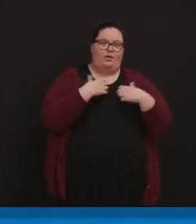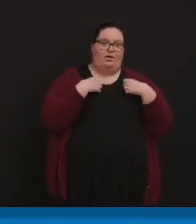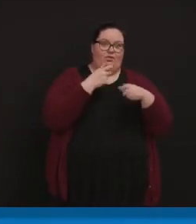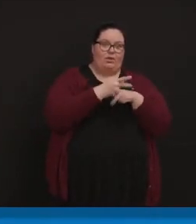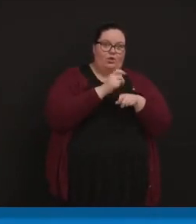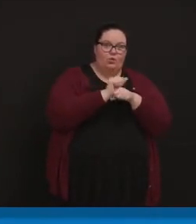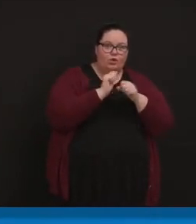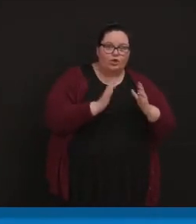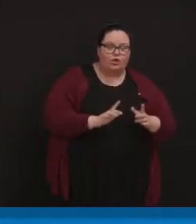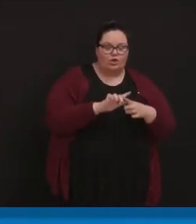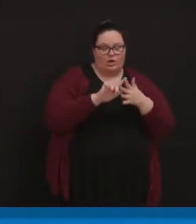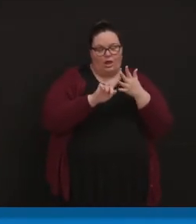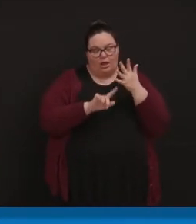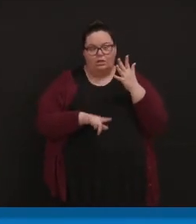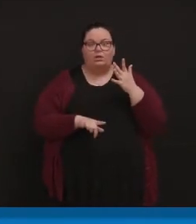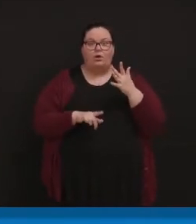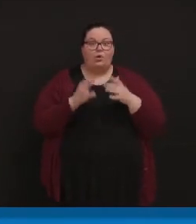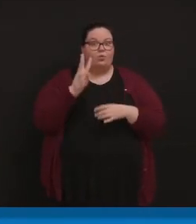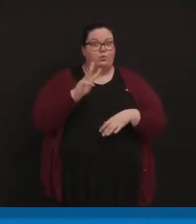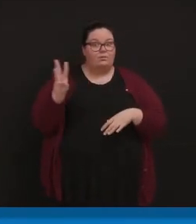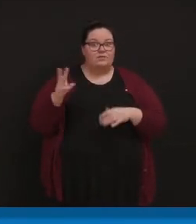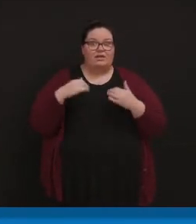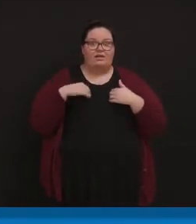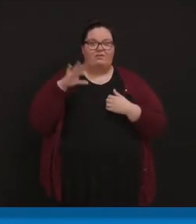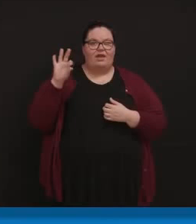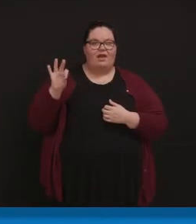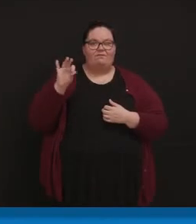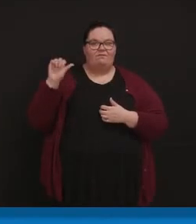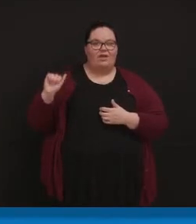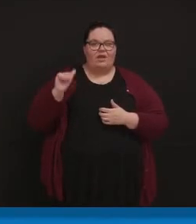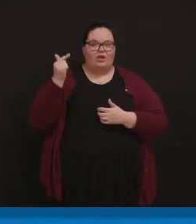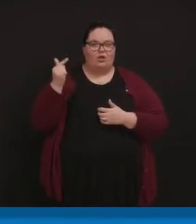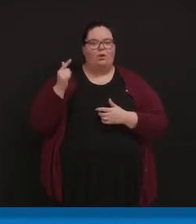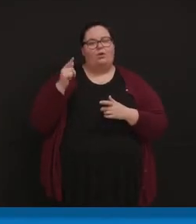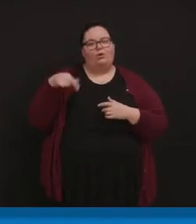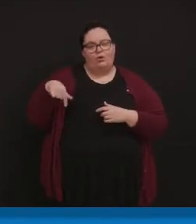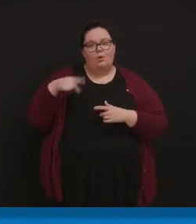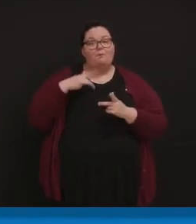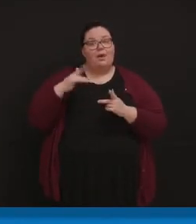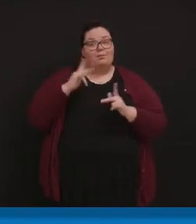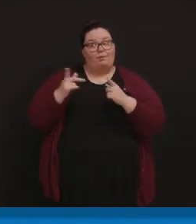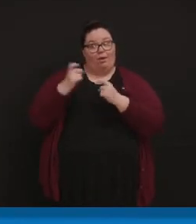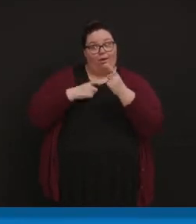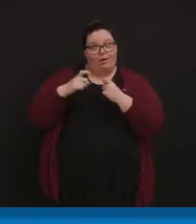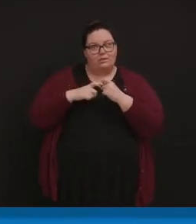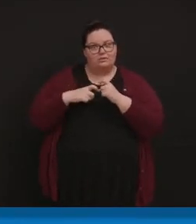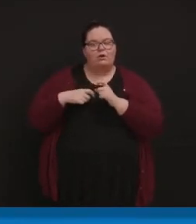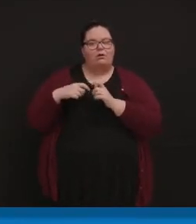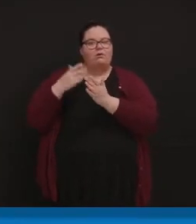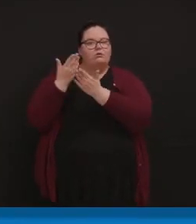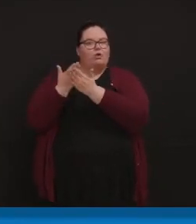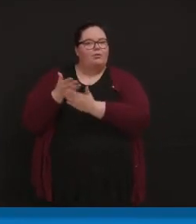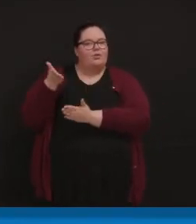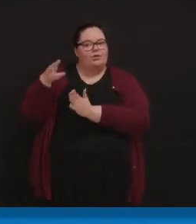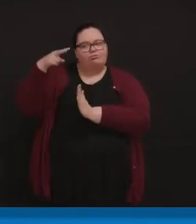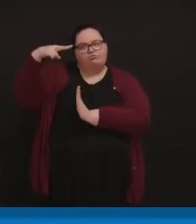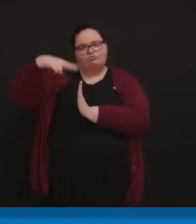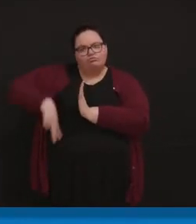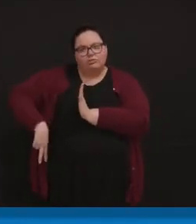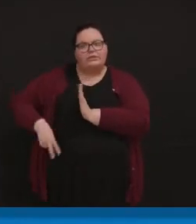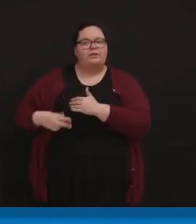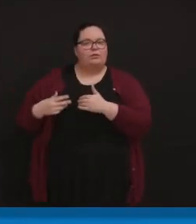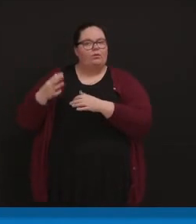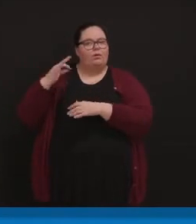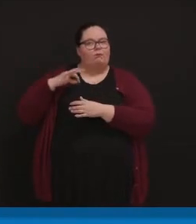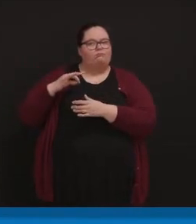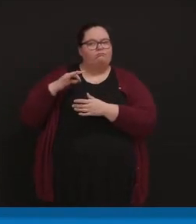worker, our website has an excellent frequently asked questions document. Please read this document. It's very, very helpful. There is